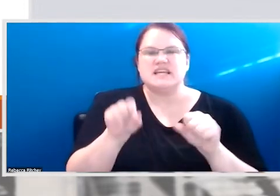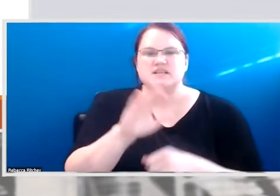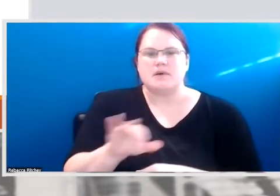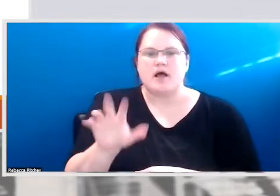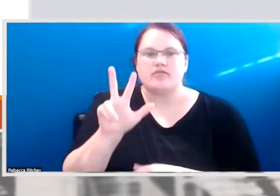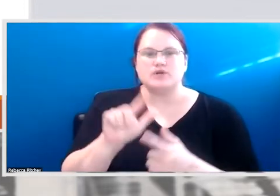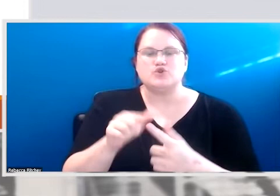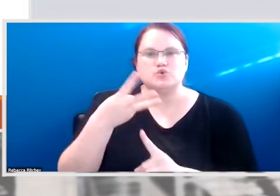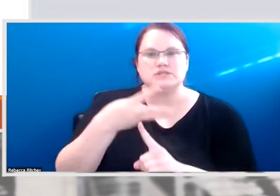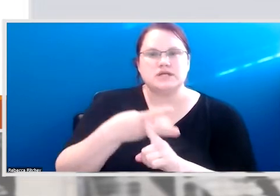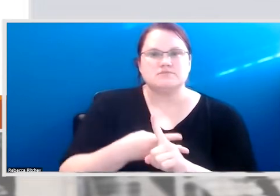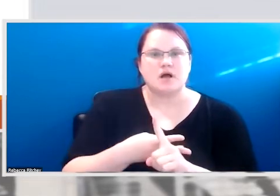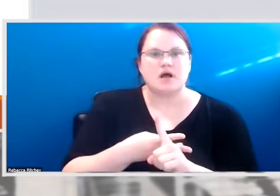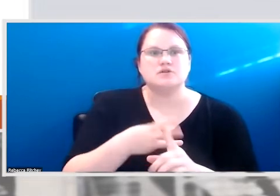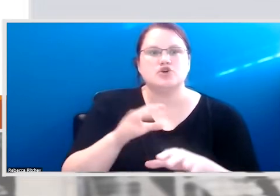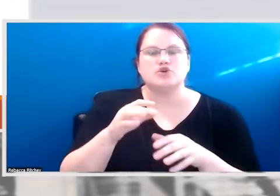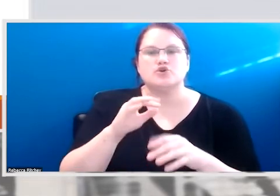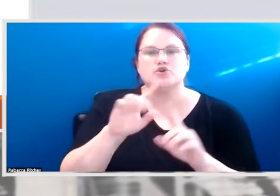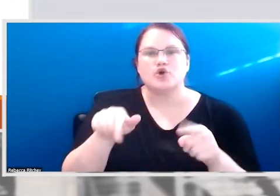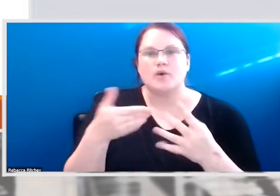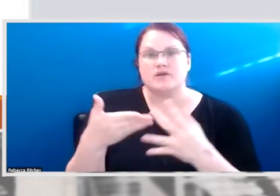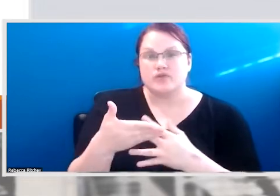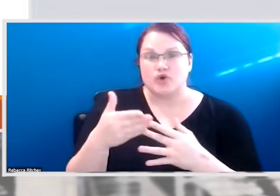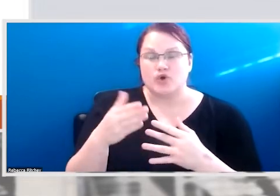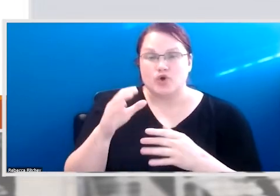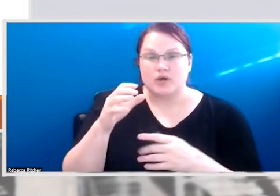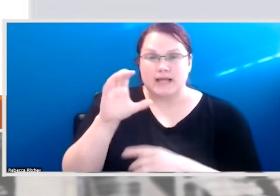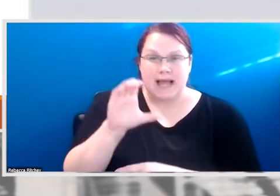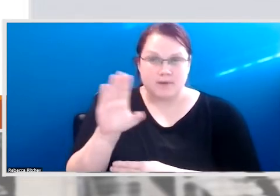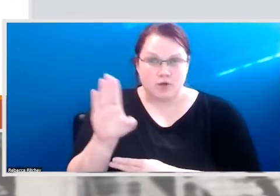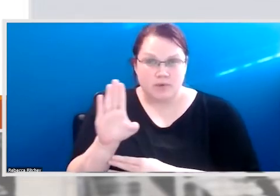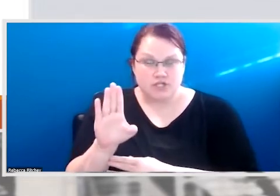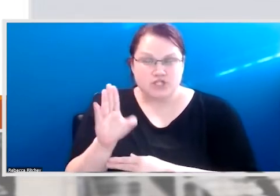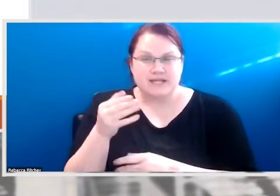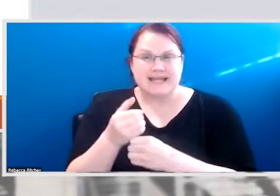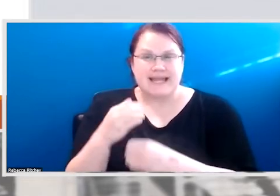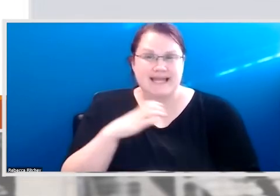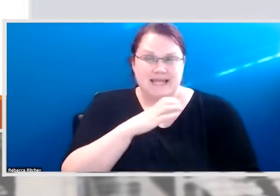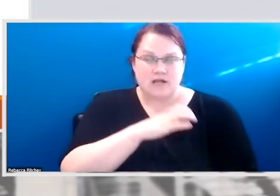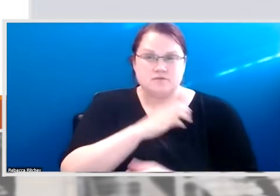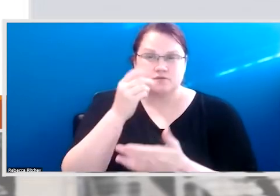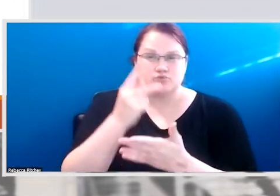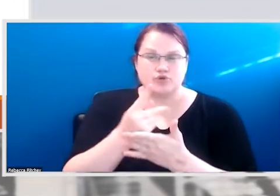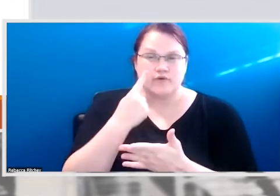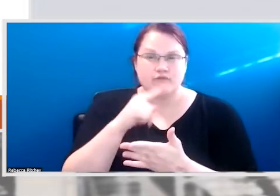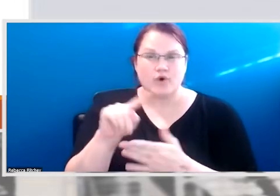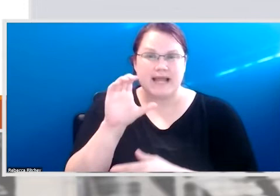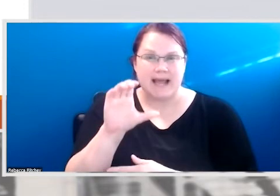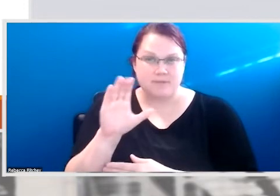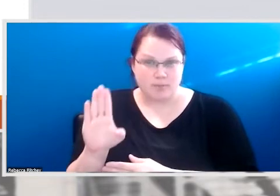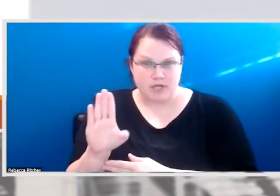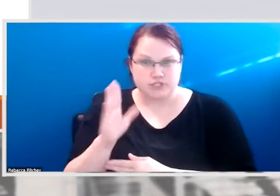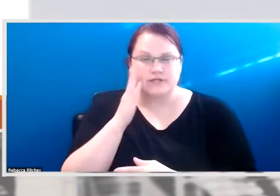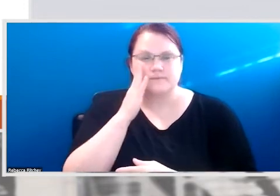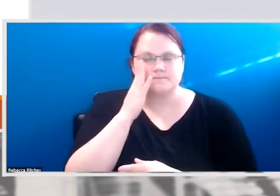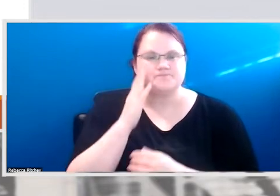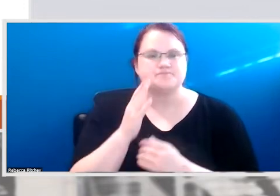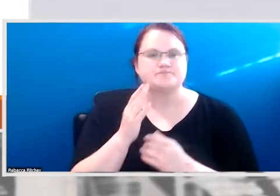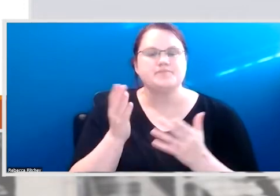through our capital budget process, and we're getting council's approval for the capital budget. From there, we